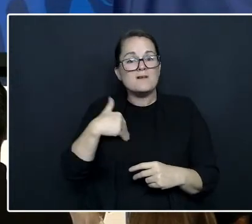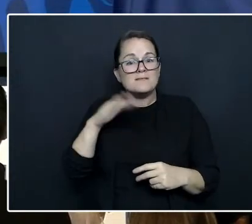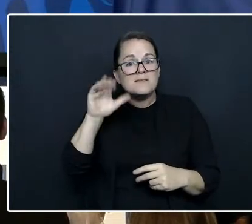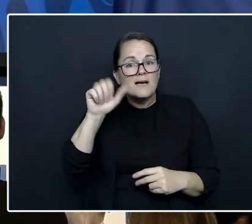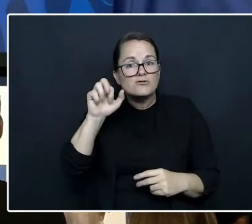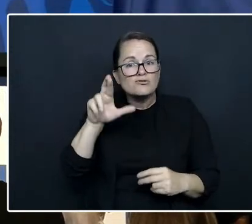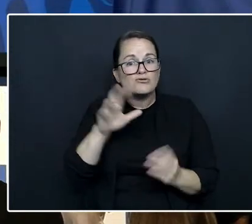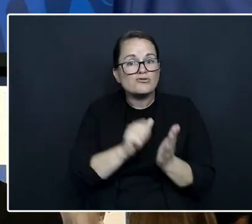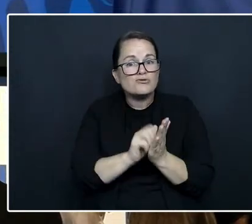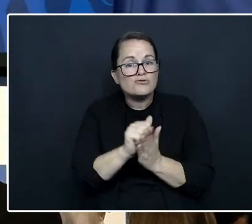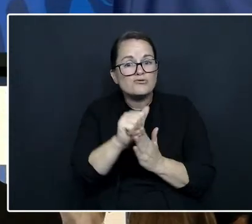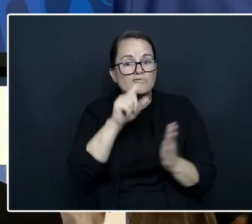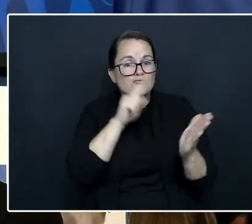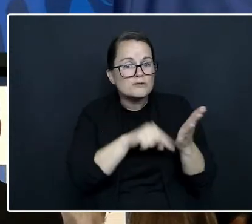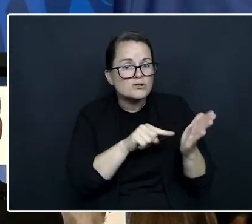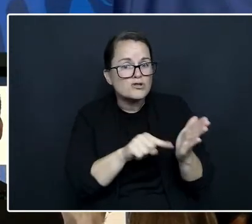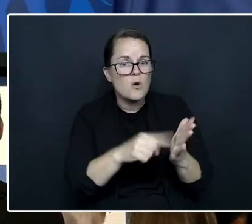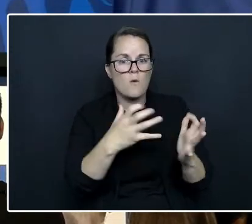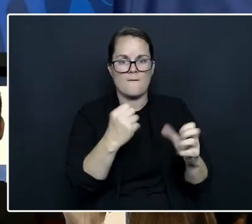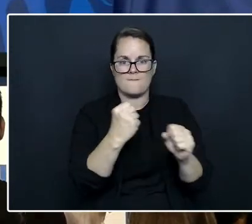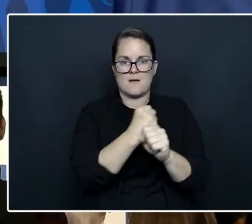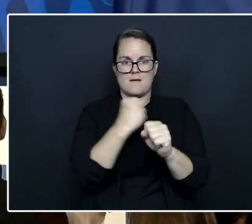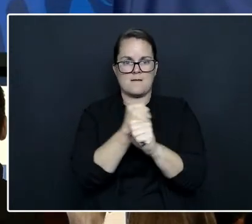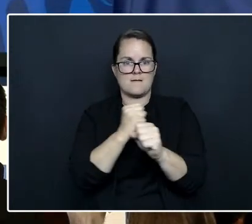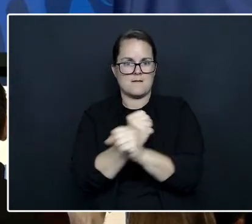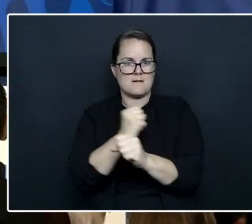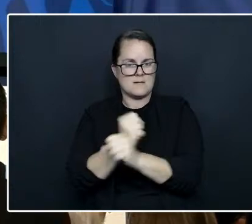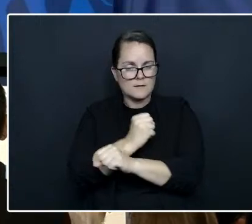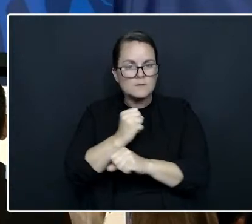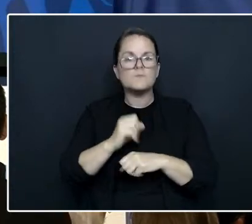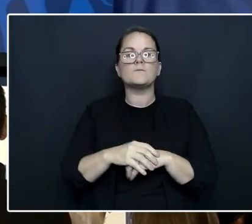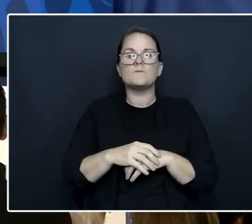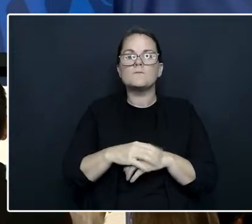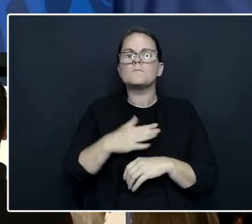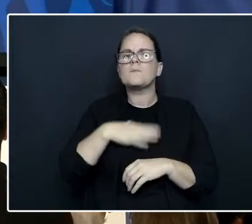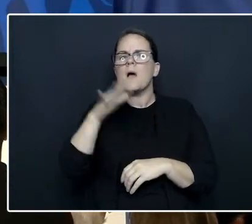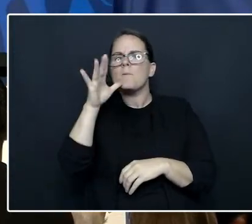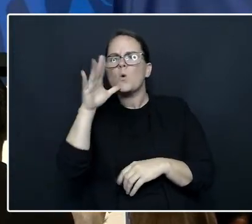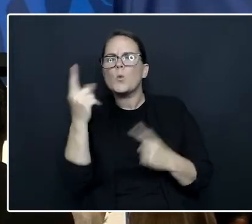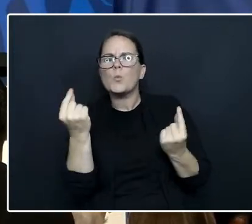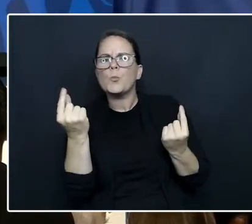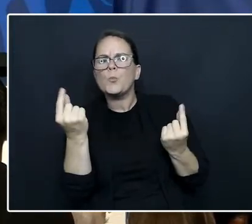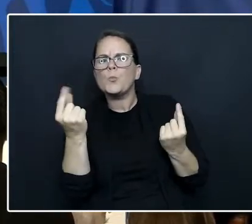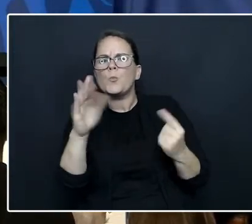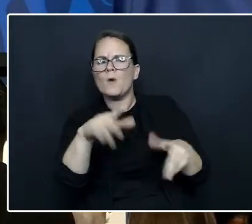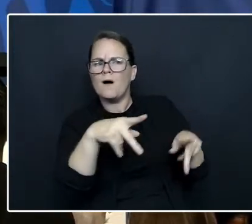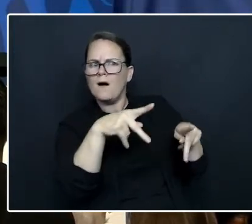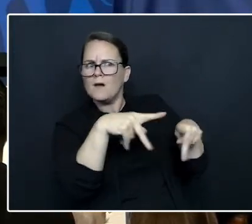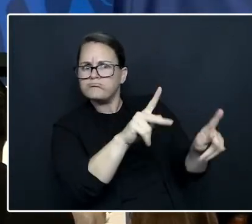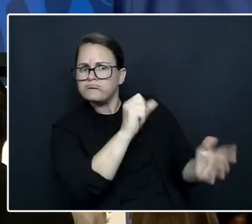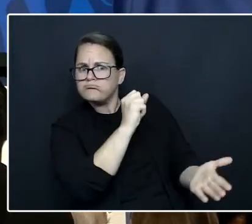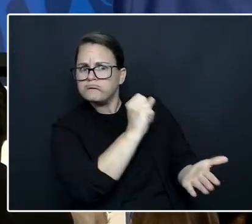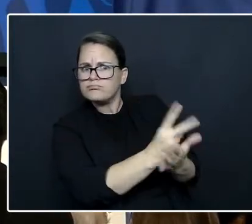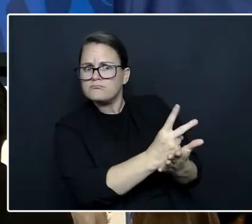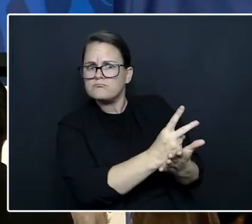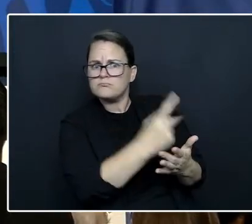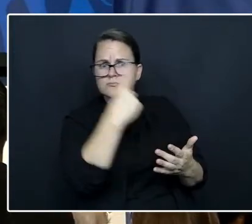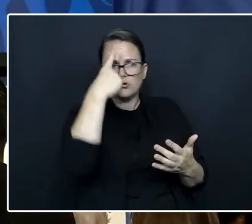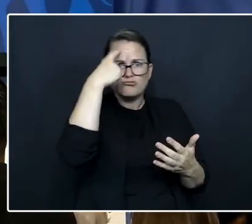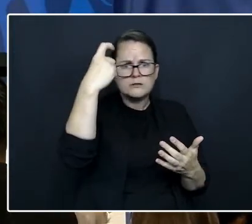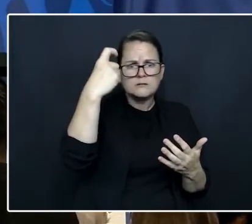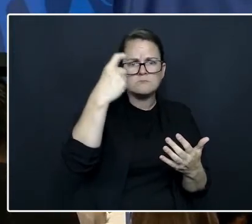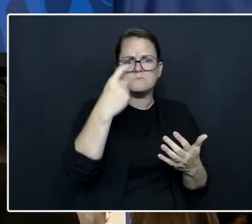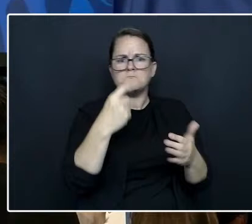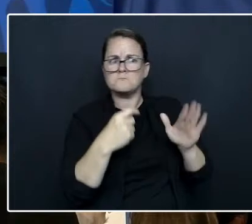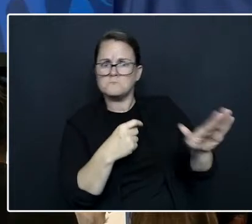never asked anyone's permission to pursue her dreams. Never asked. You know, my mother, who